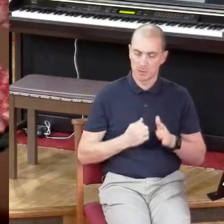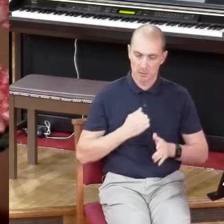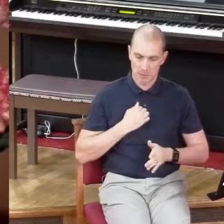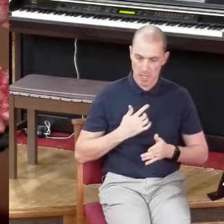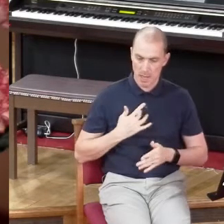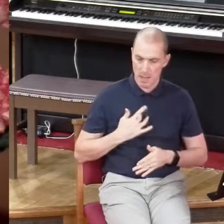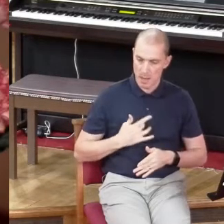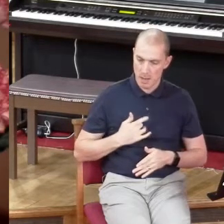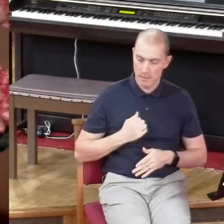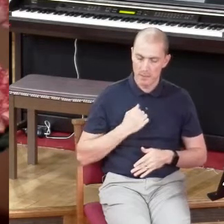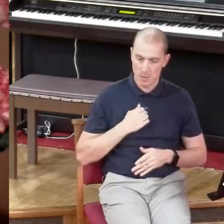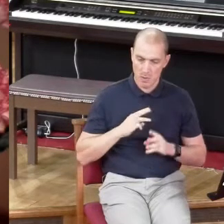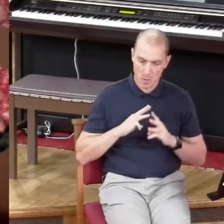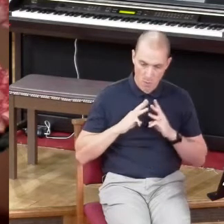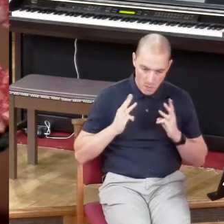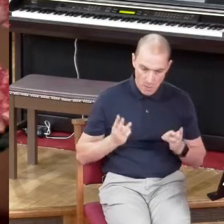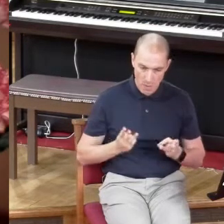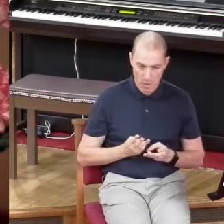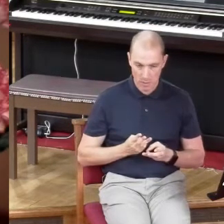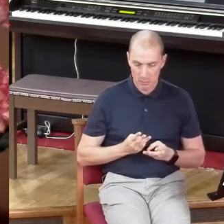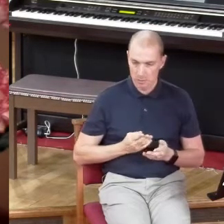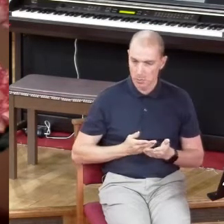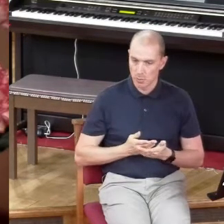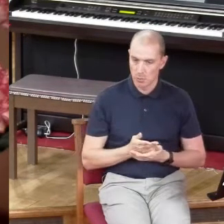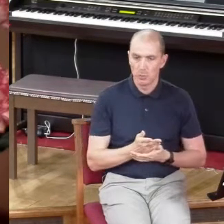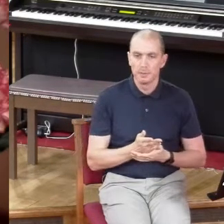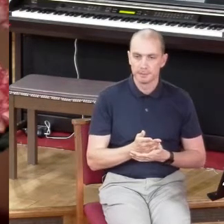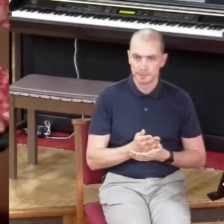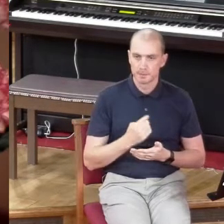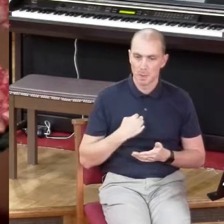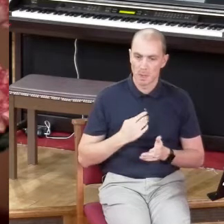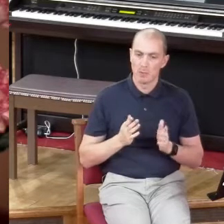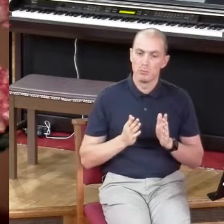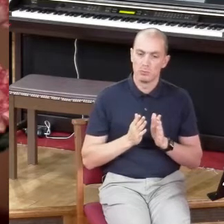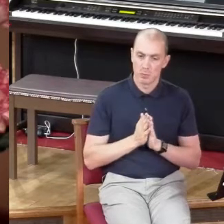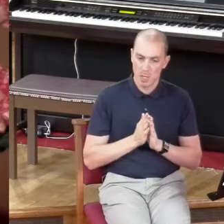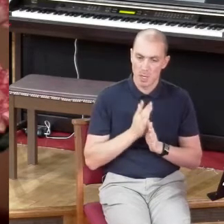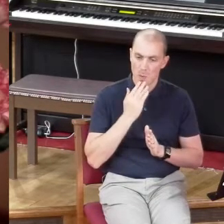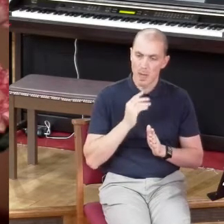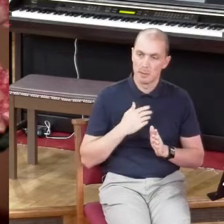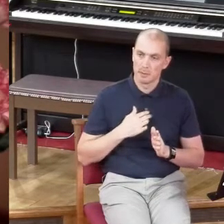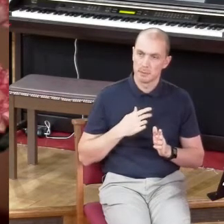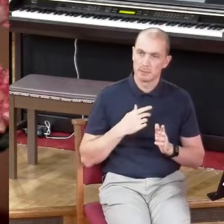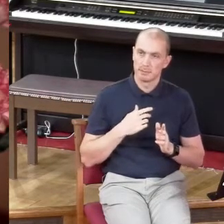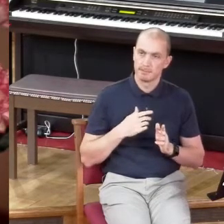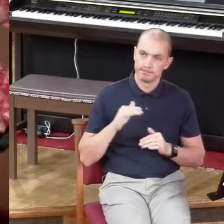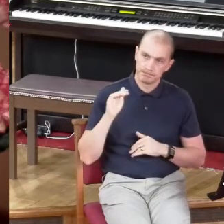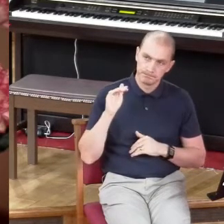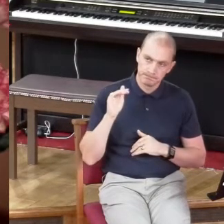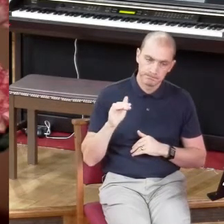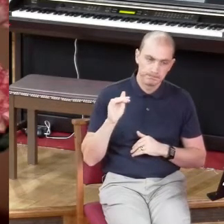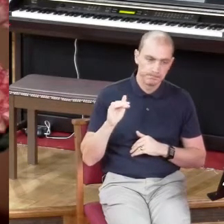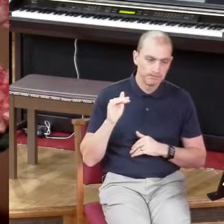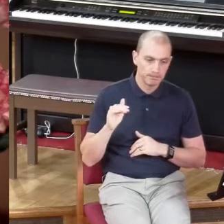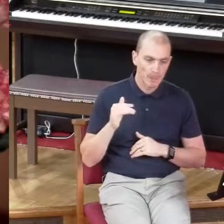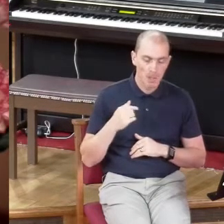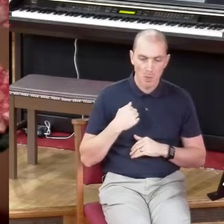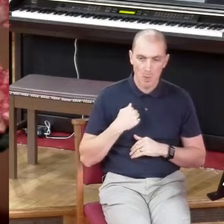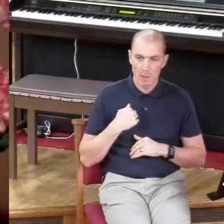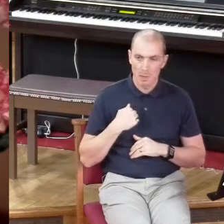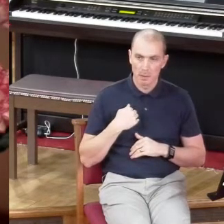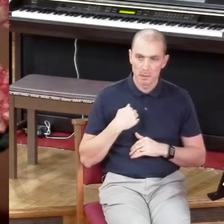in our world. And we pray, Lord, that as we come to you, we might be aware